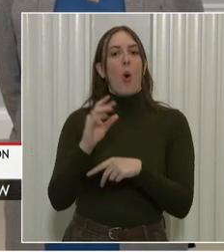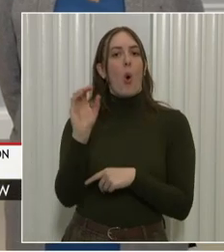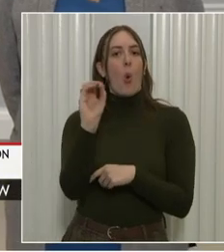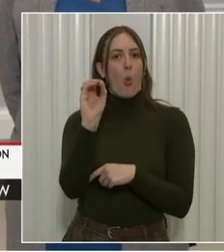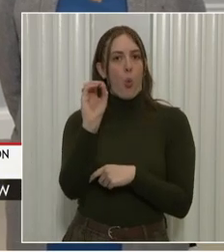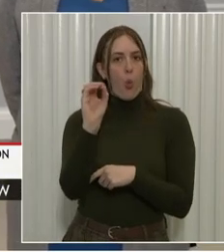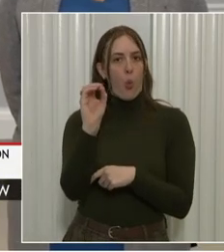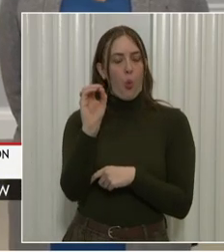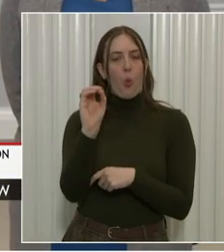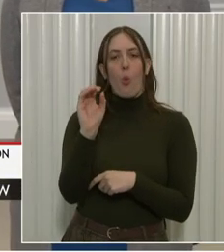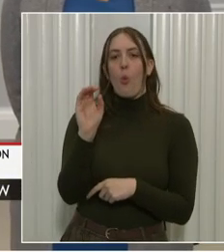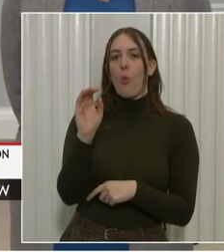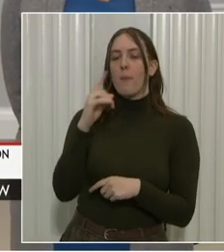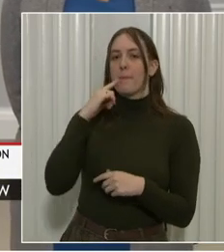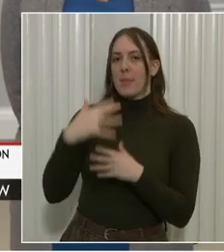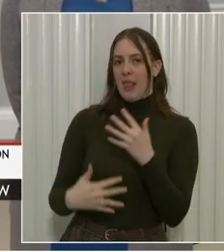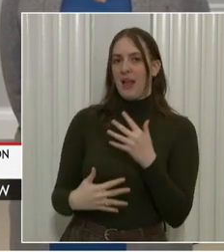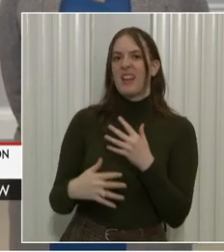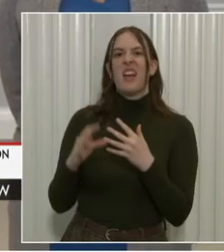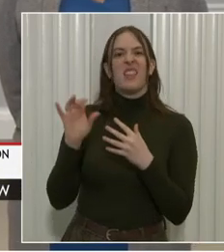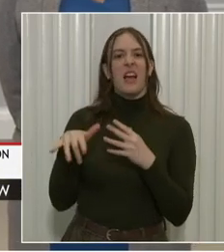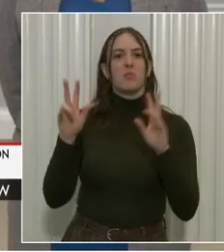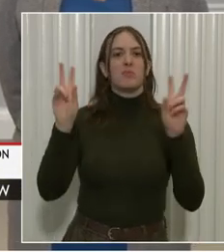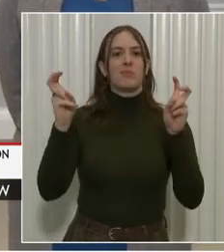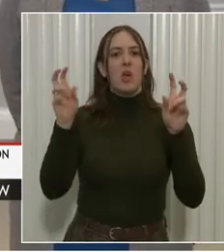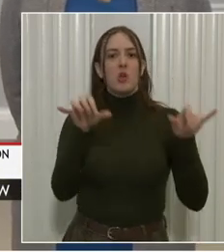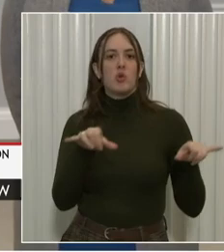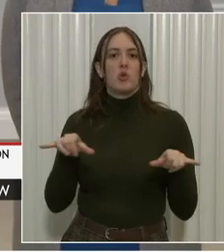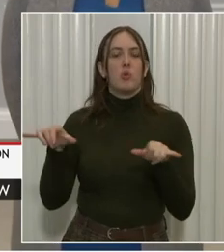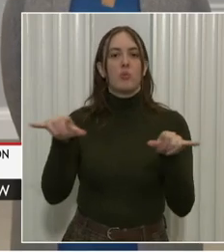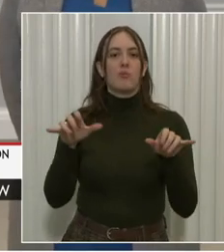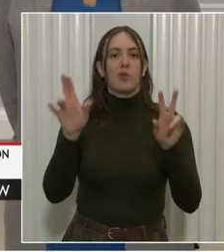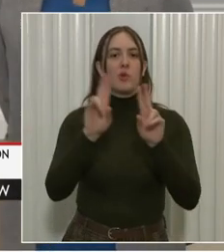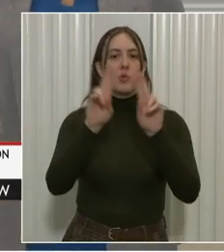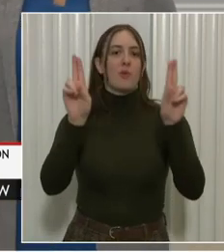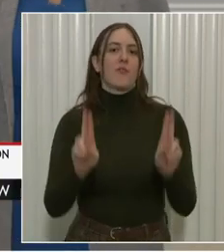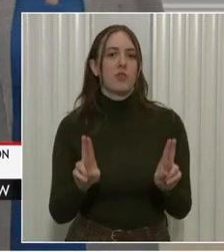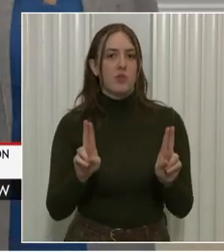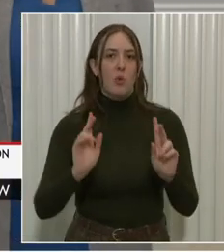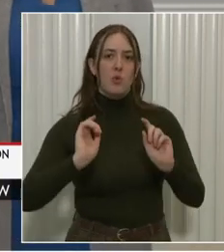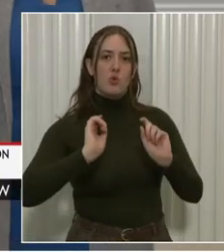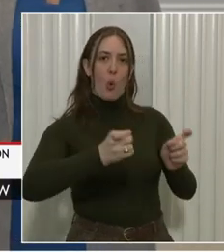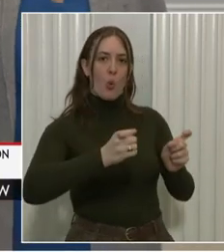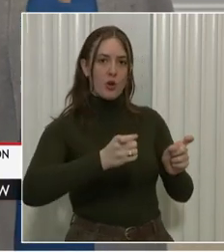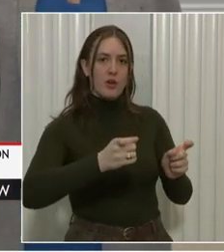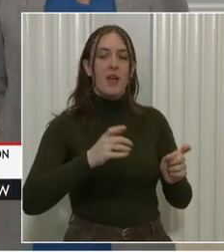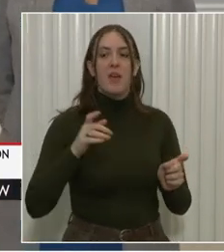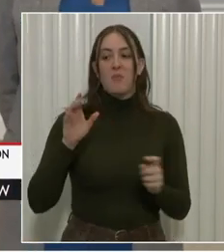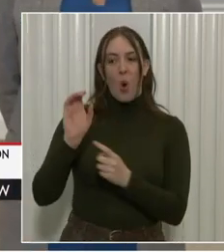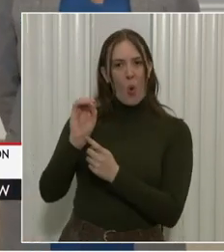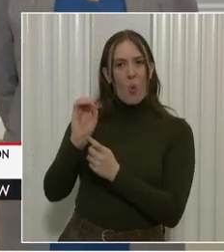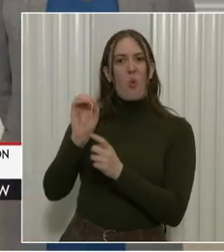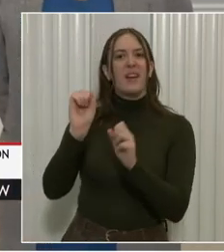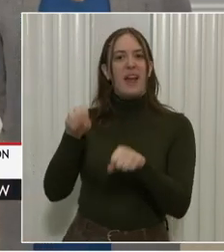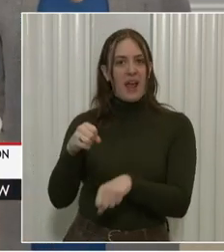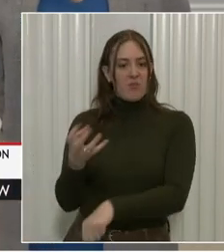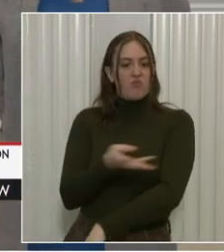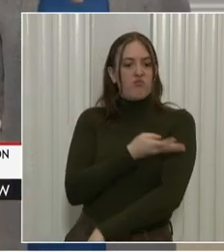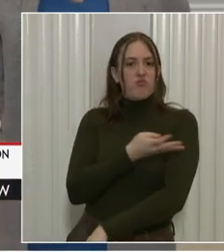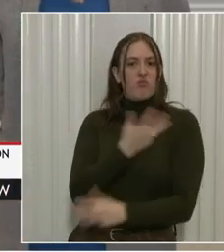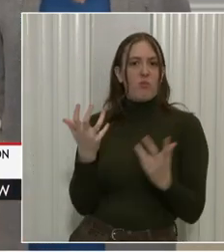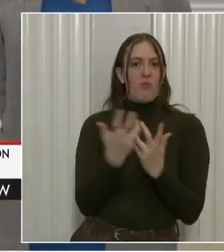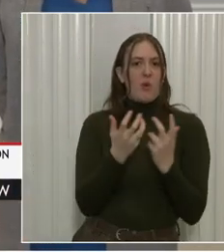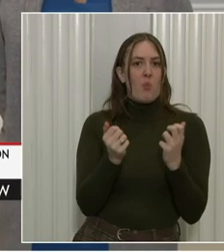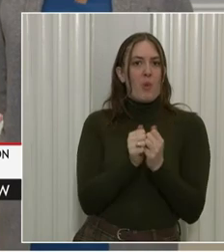Type O red blood cells are known as the universal donor because they can be given to patients of all blood types safely. And for